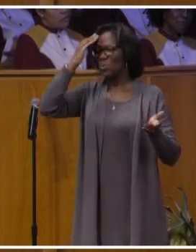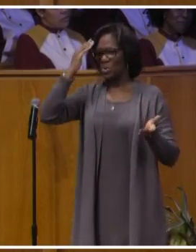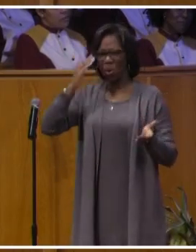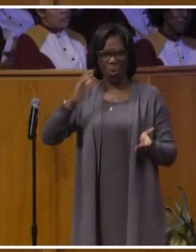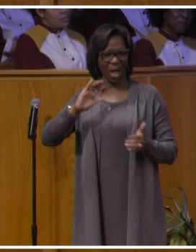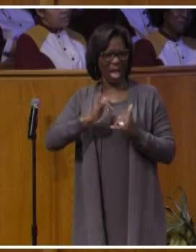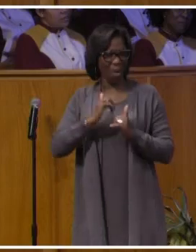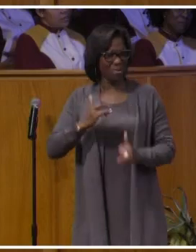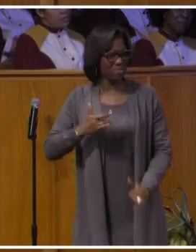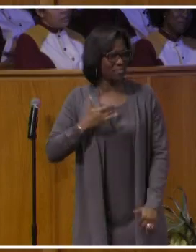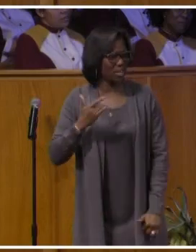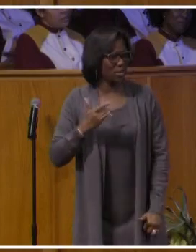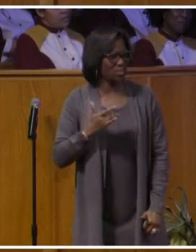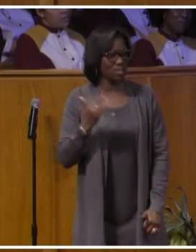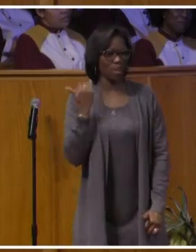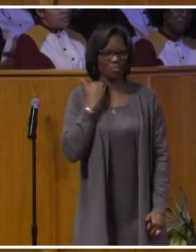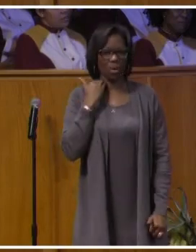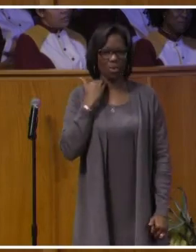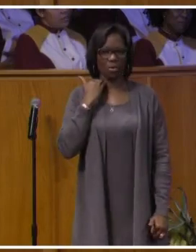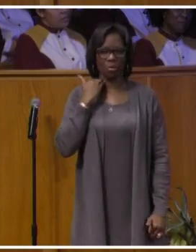like to be broke.